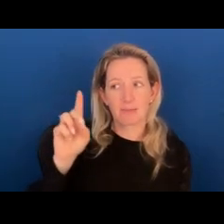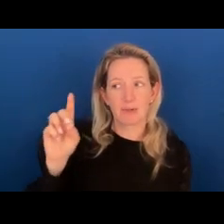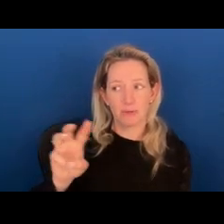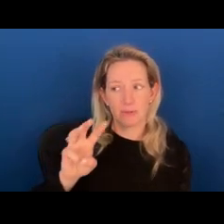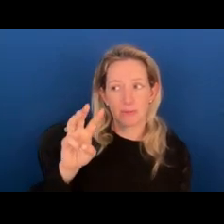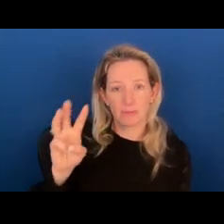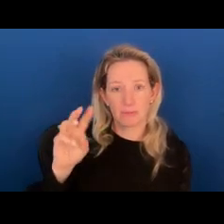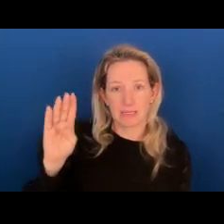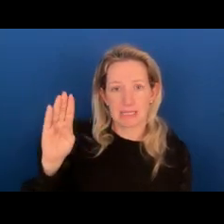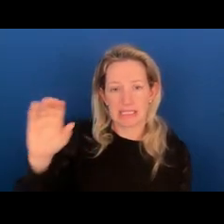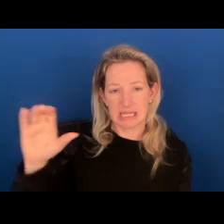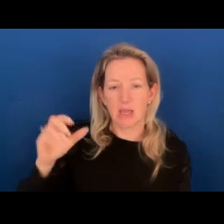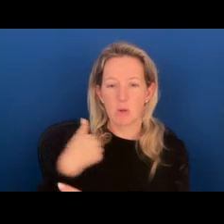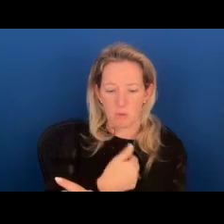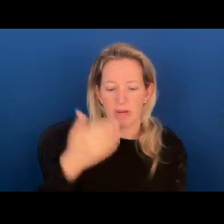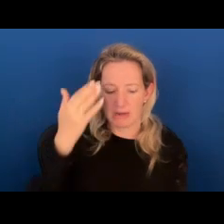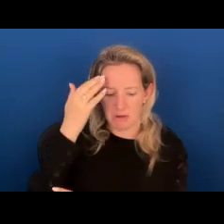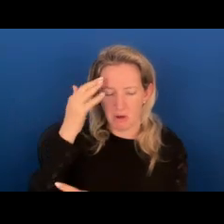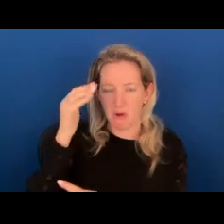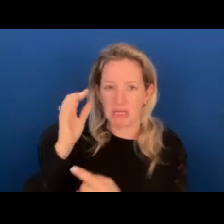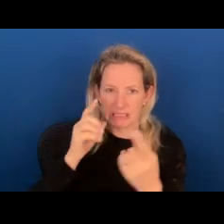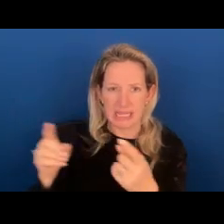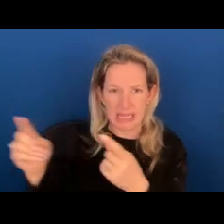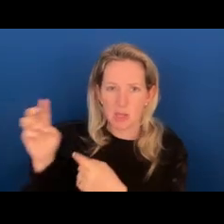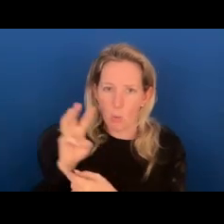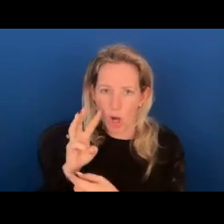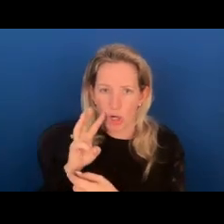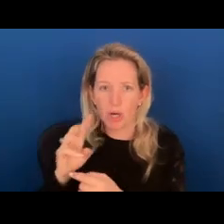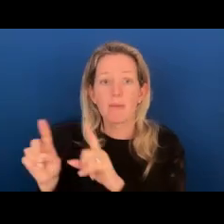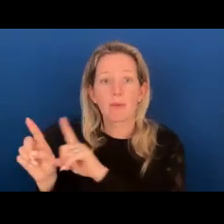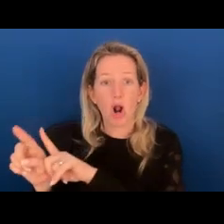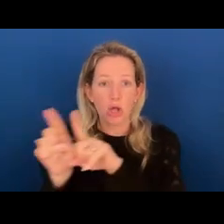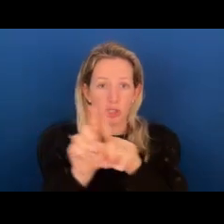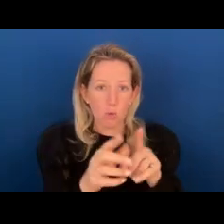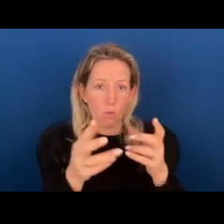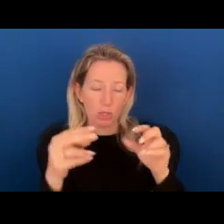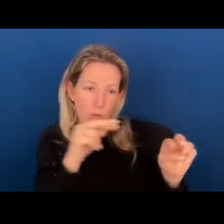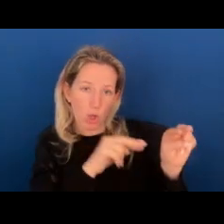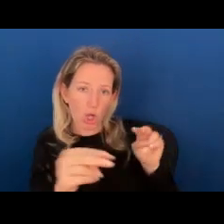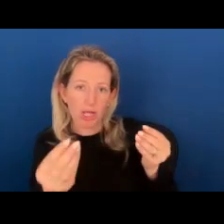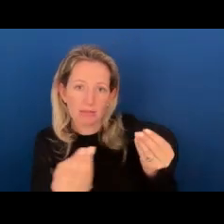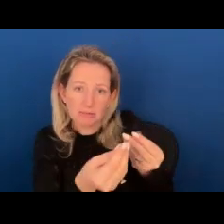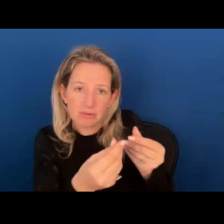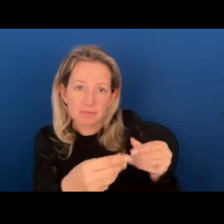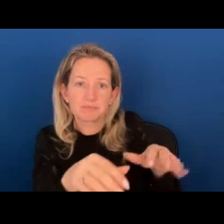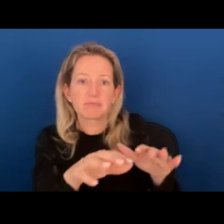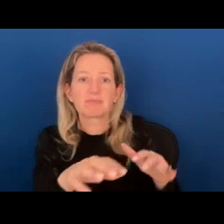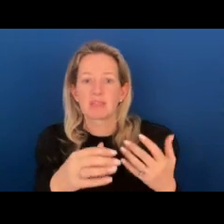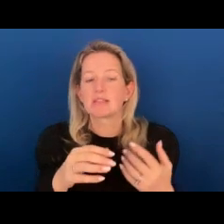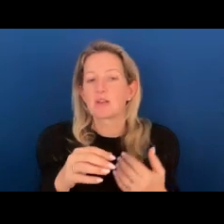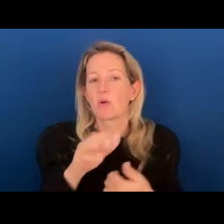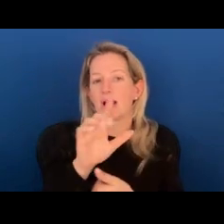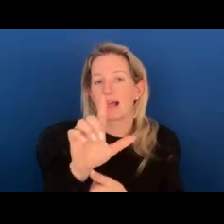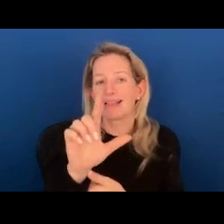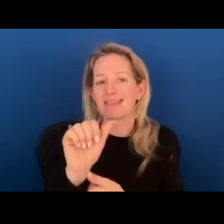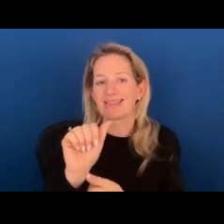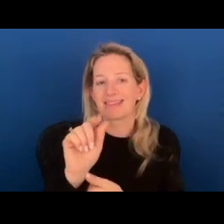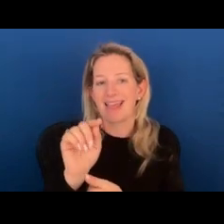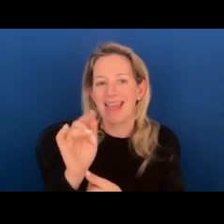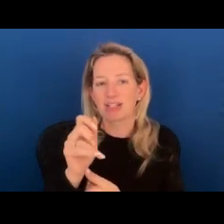They know it's in the water. We're going to look at it in the terrestrial ecosystem. So we're going to sample lanternflies and soil